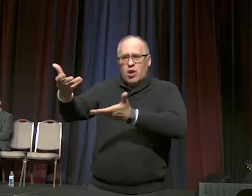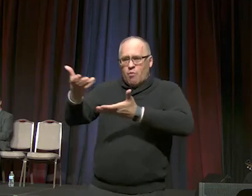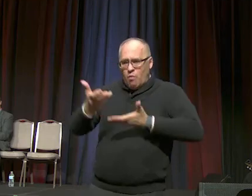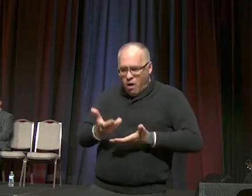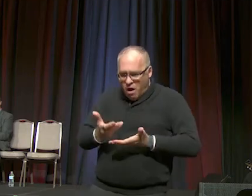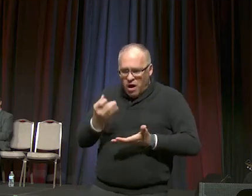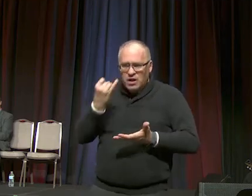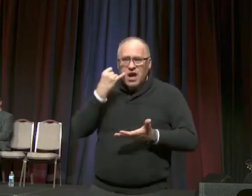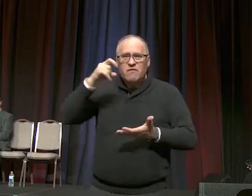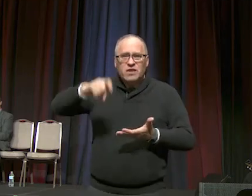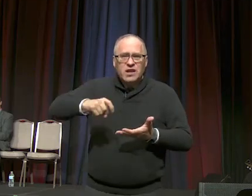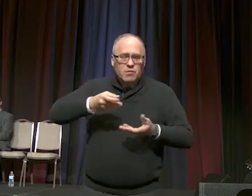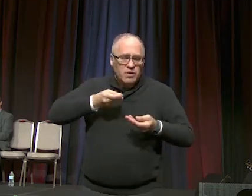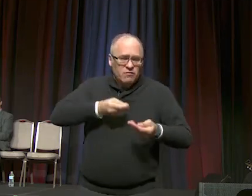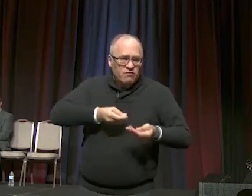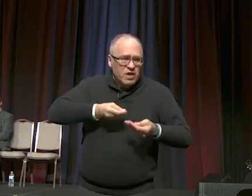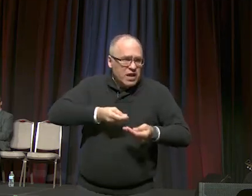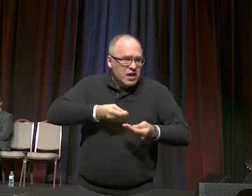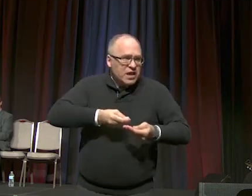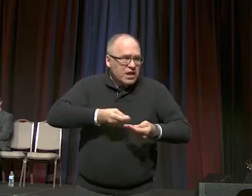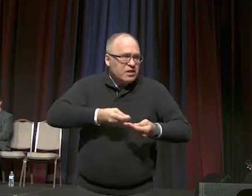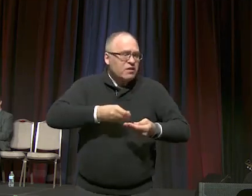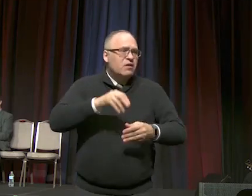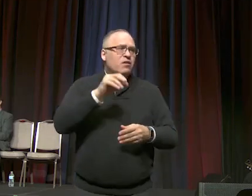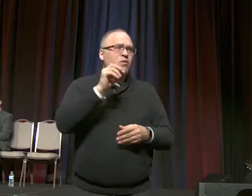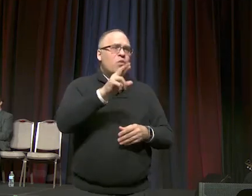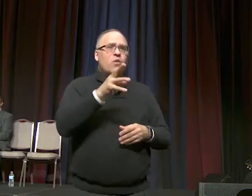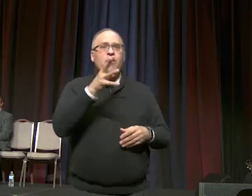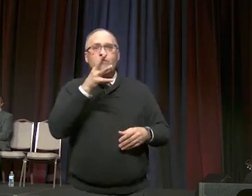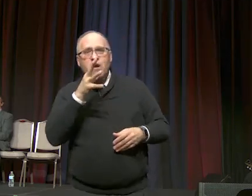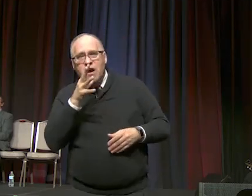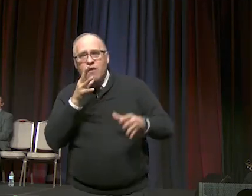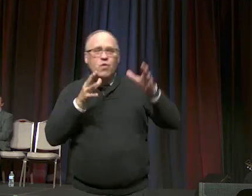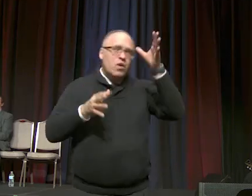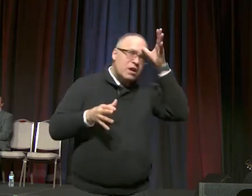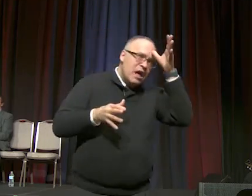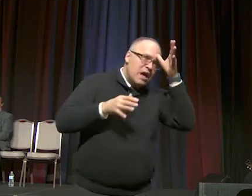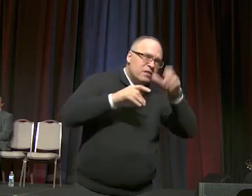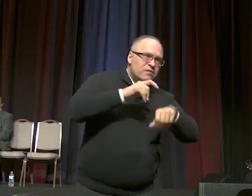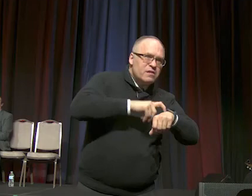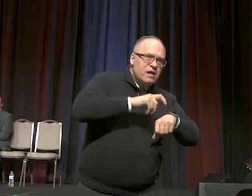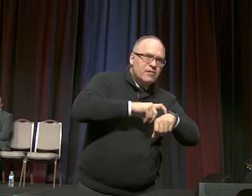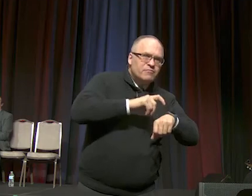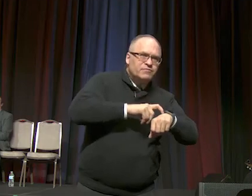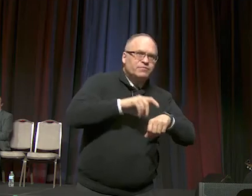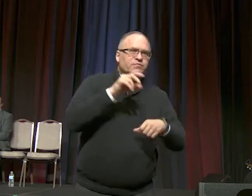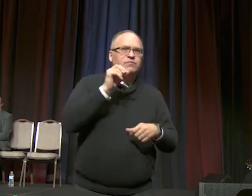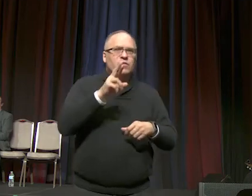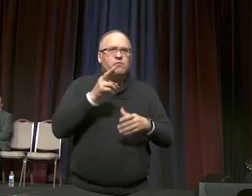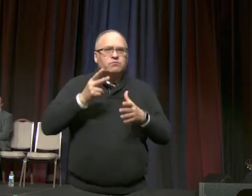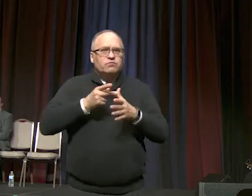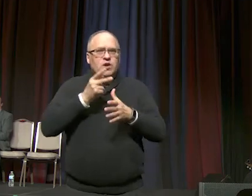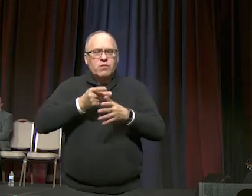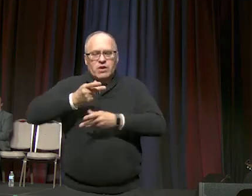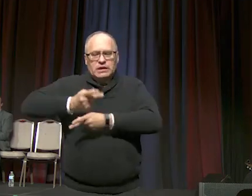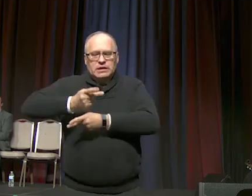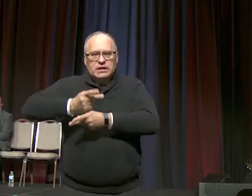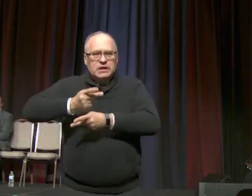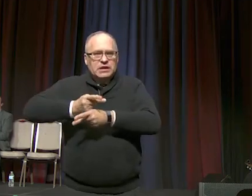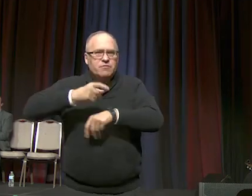if they need to be fed, if they need to have mommy or daddy time, or primary caregiver time.